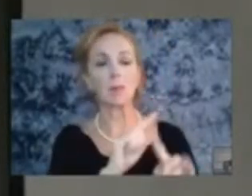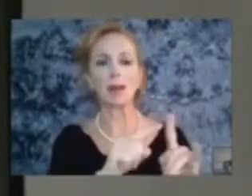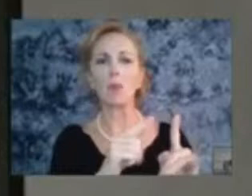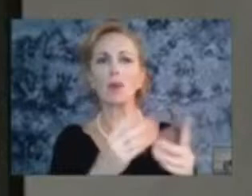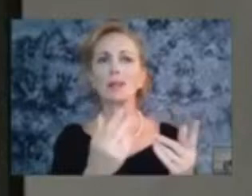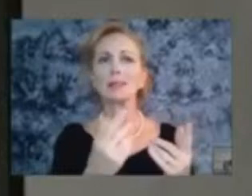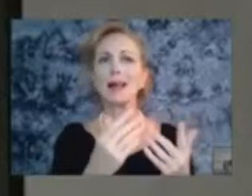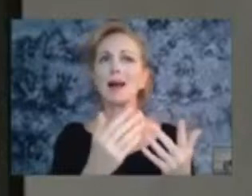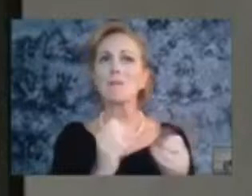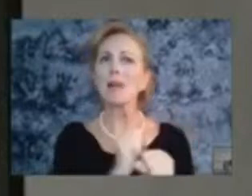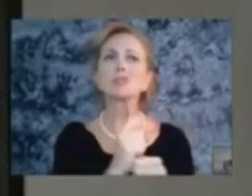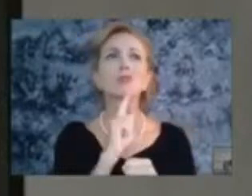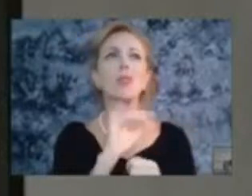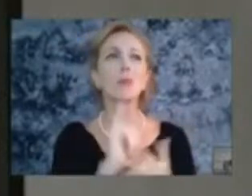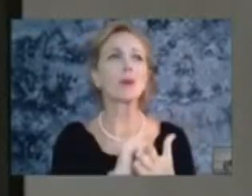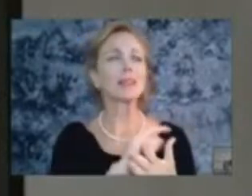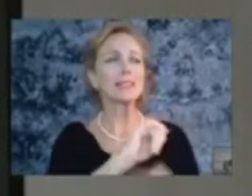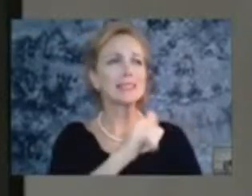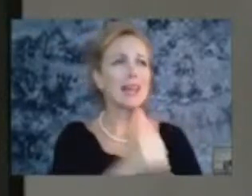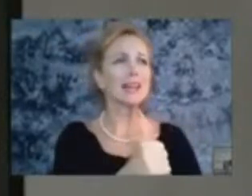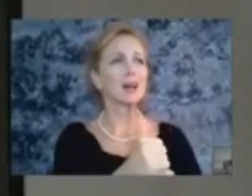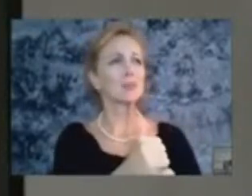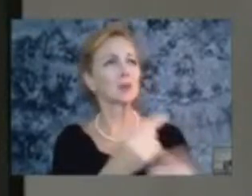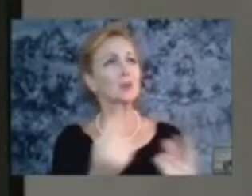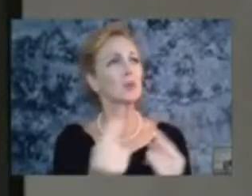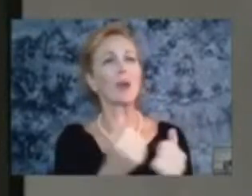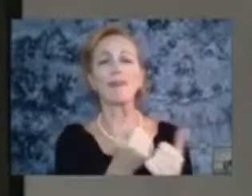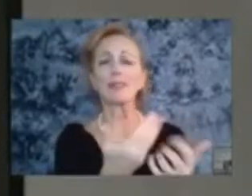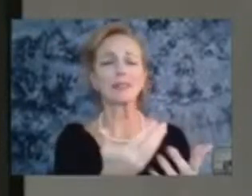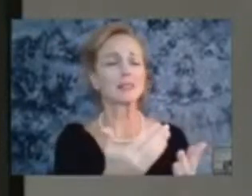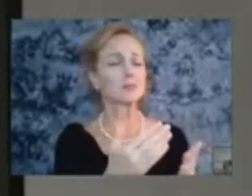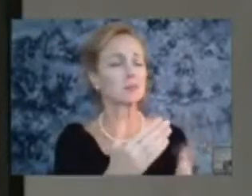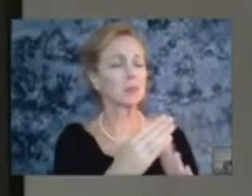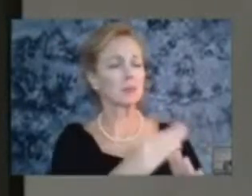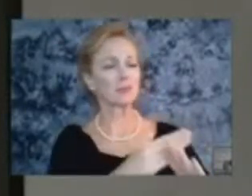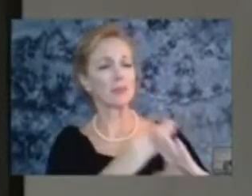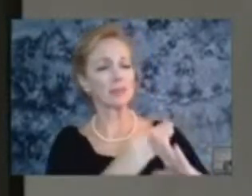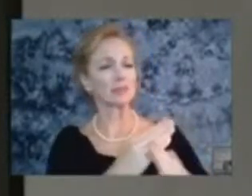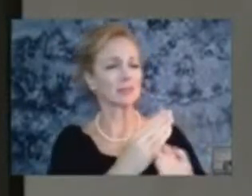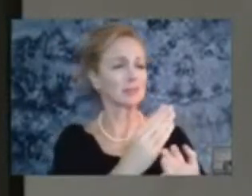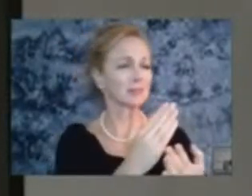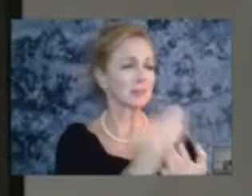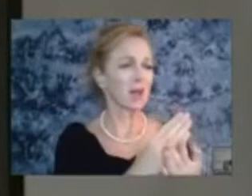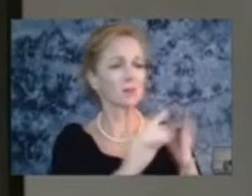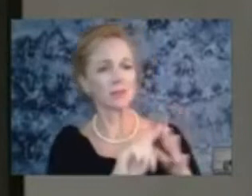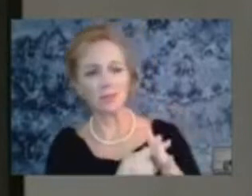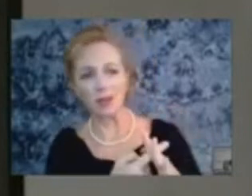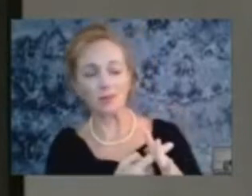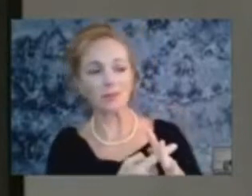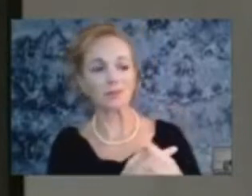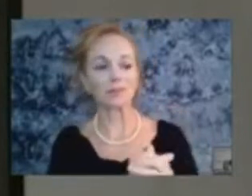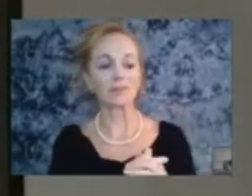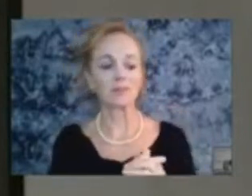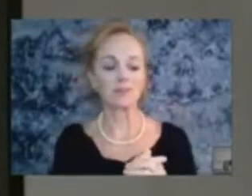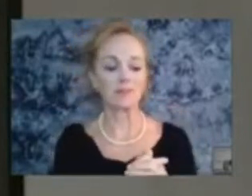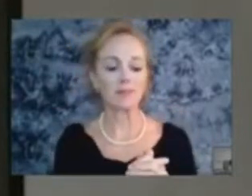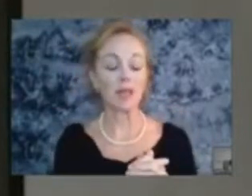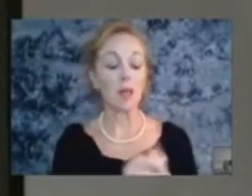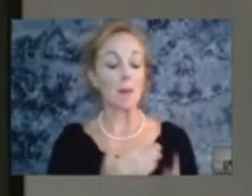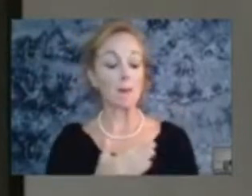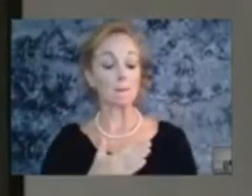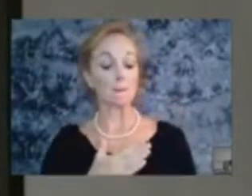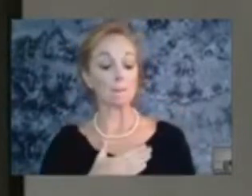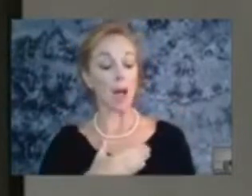I was hoping to see, because my vote in July was to give us more time to prepare, which I think that we have. I'm